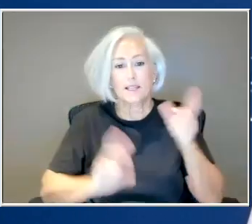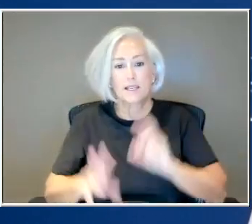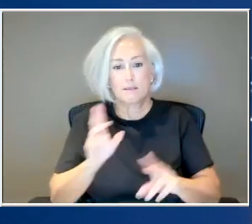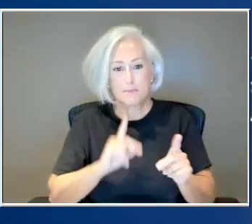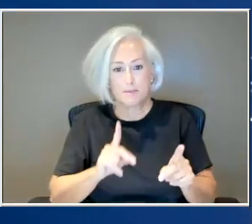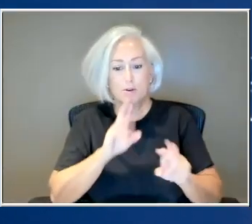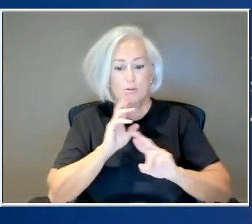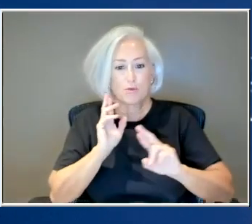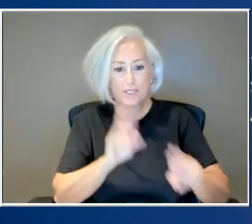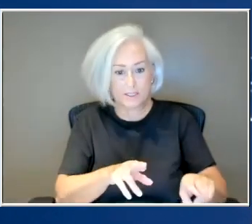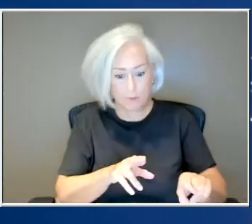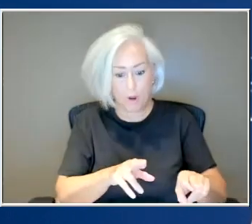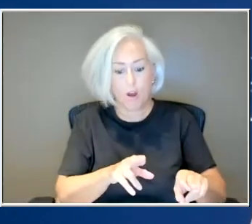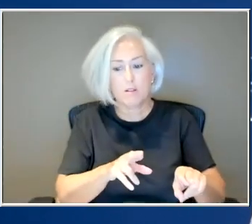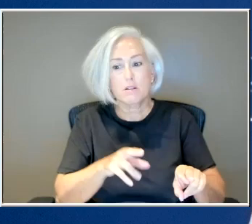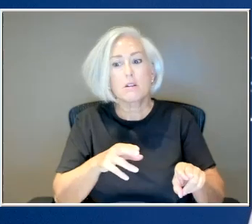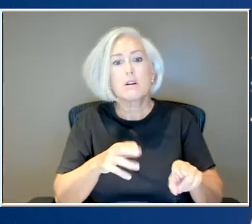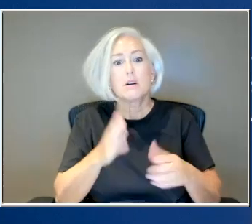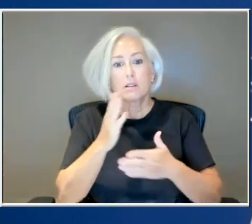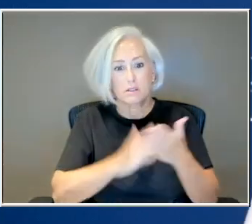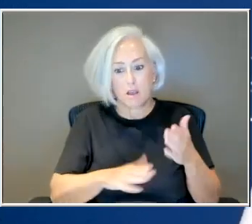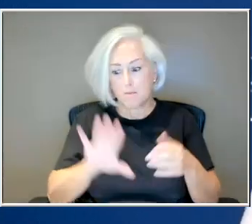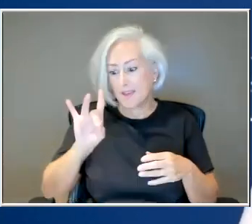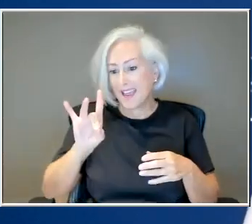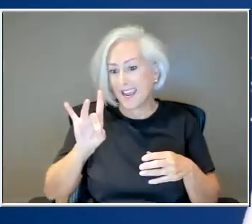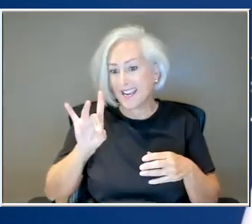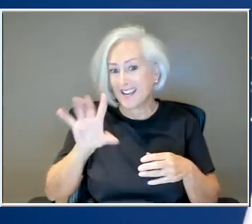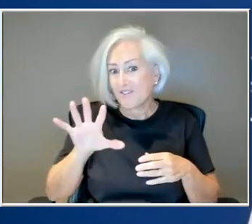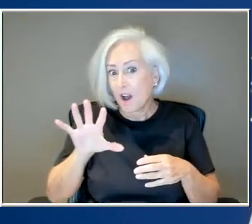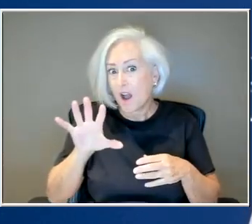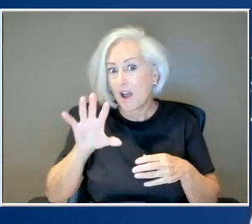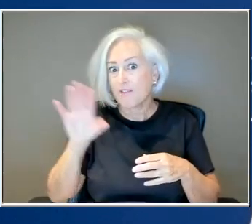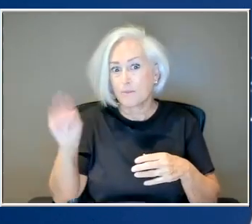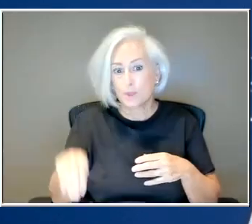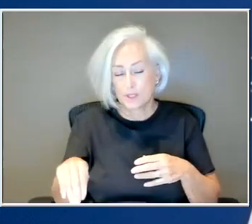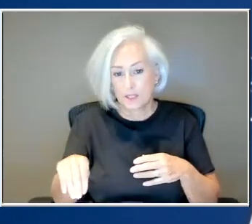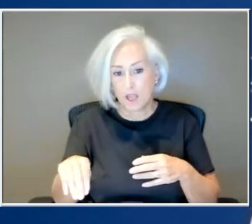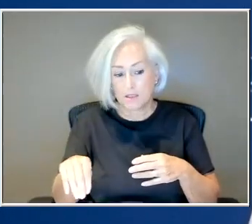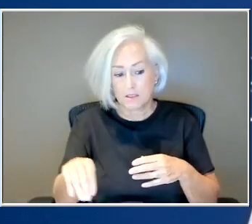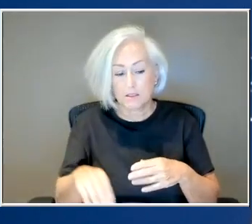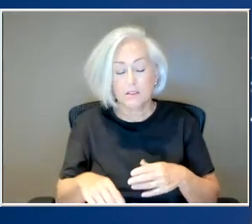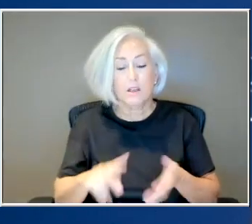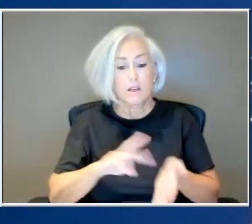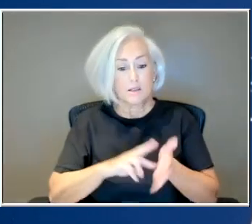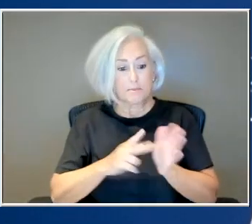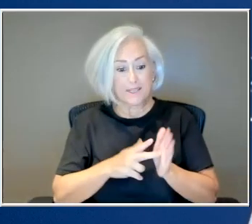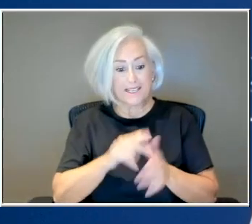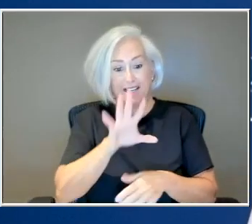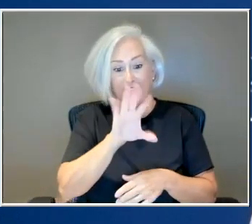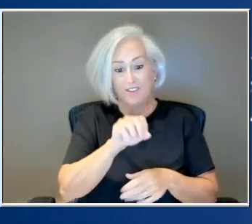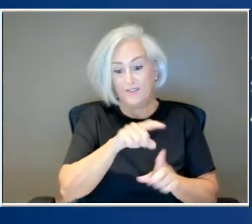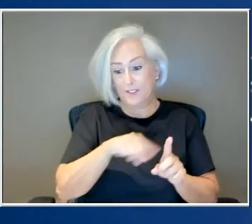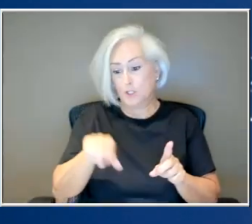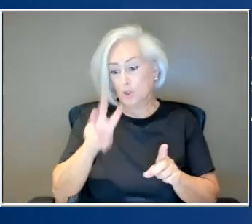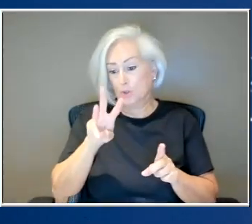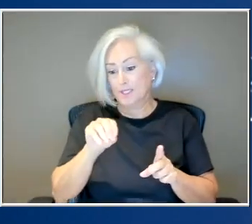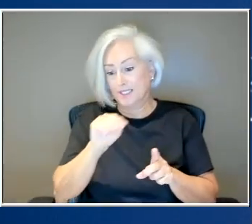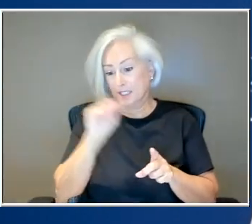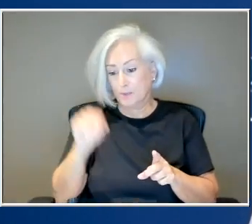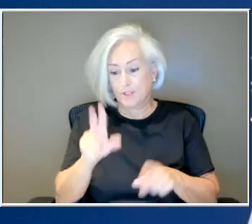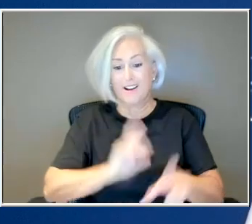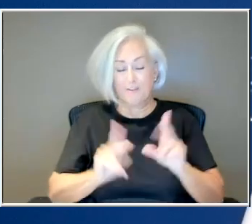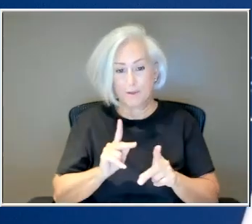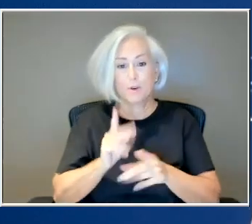getting at least 80% pain relief. And sometimes we're seeing as much as 50 or 60% of patients falling into that category. And one of the unique